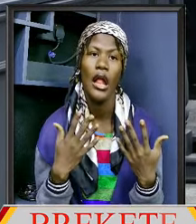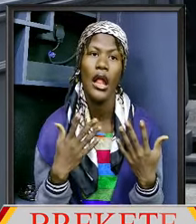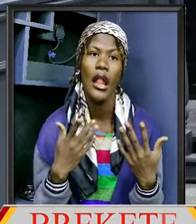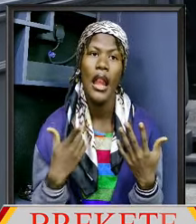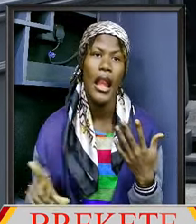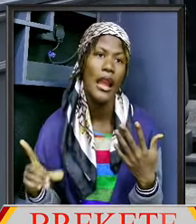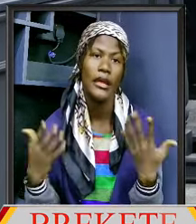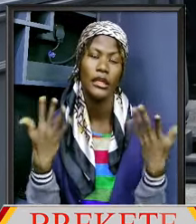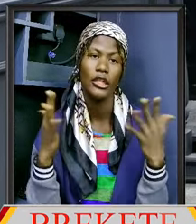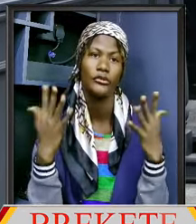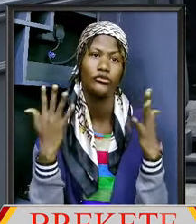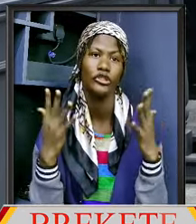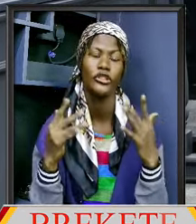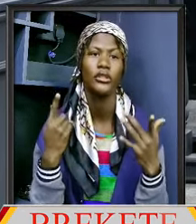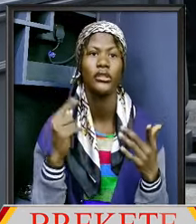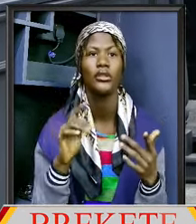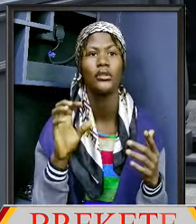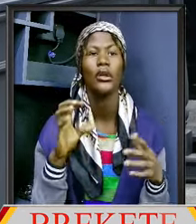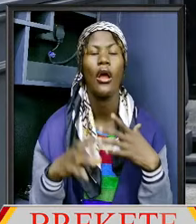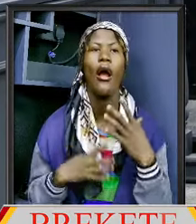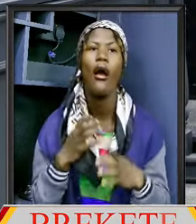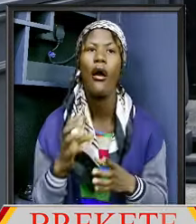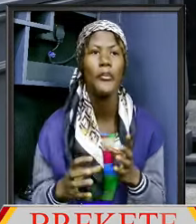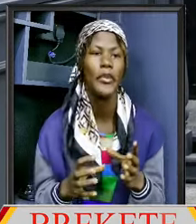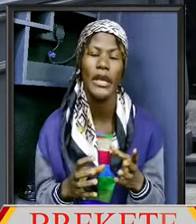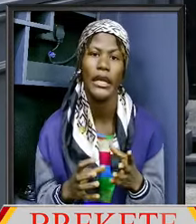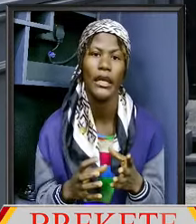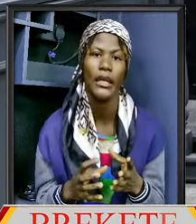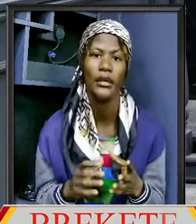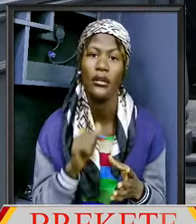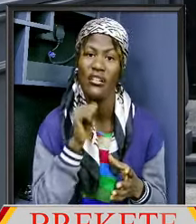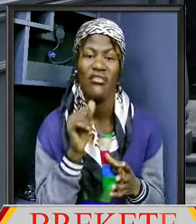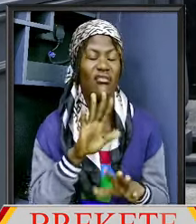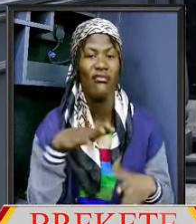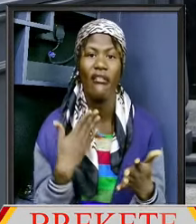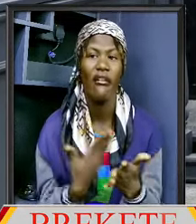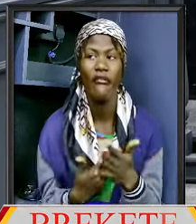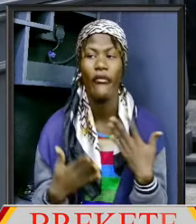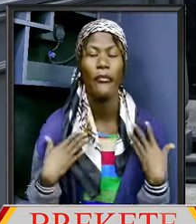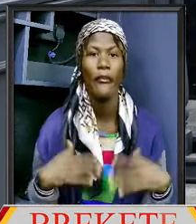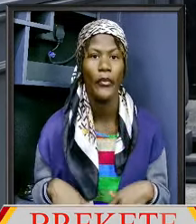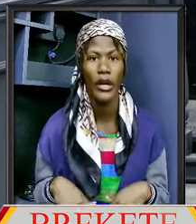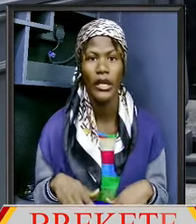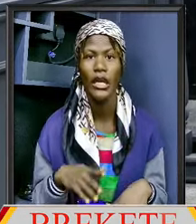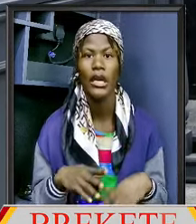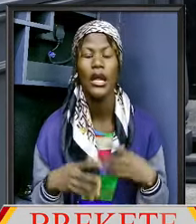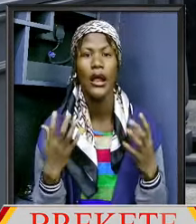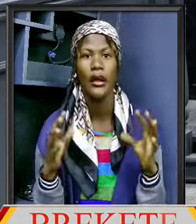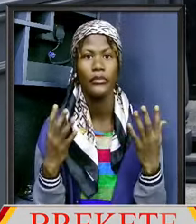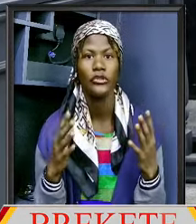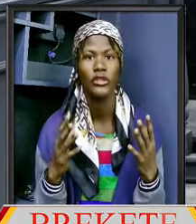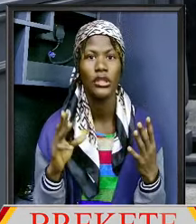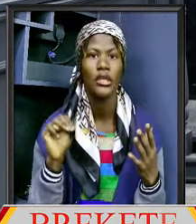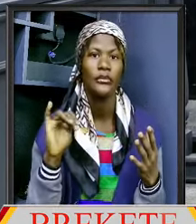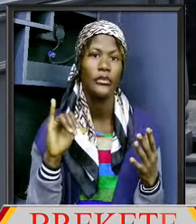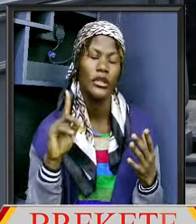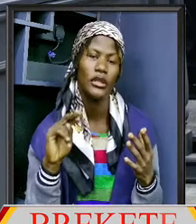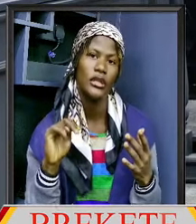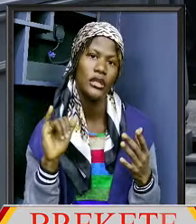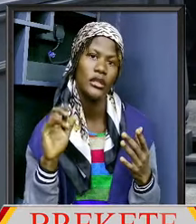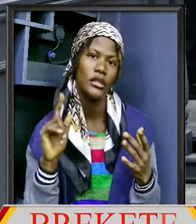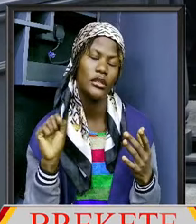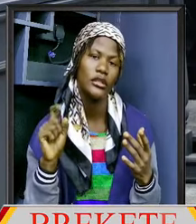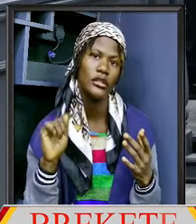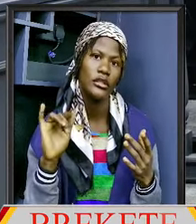we appreciate the company. Maybe everybody. And then make we appreciate the Ministry of Labor. Do you